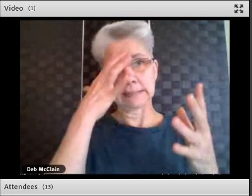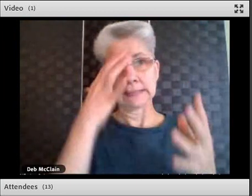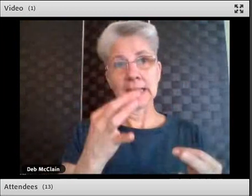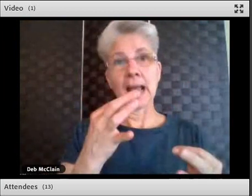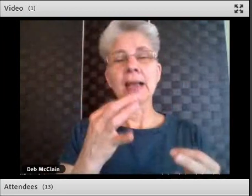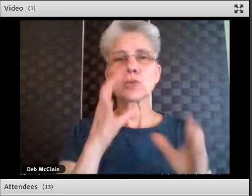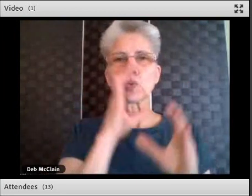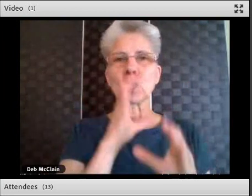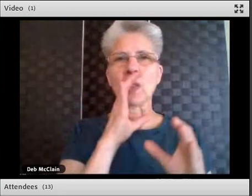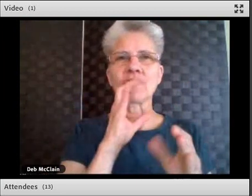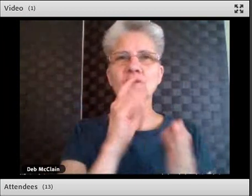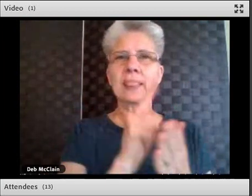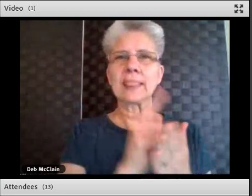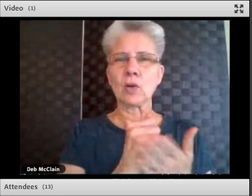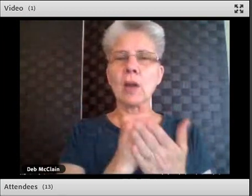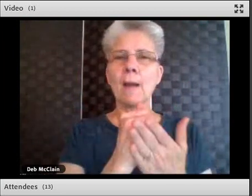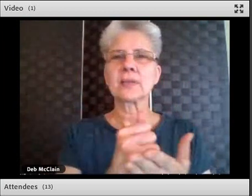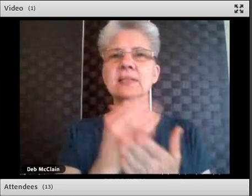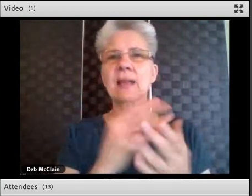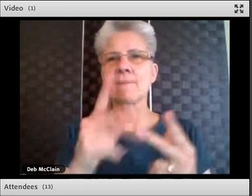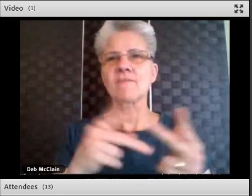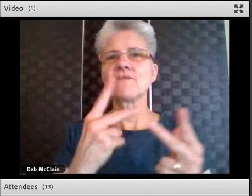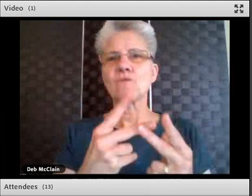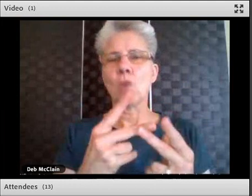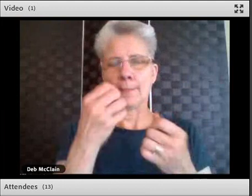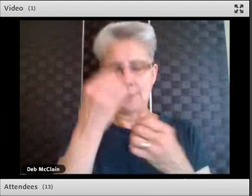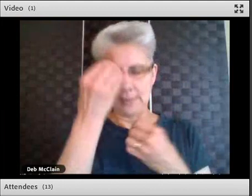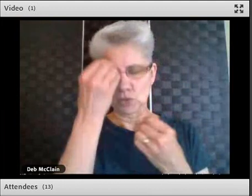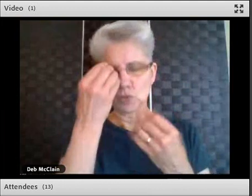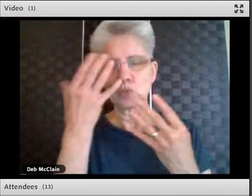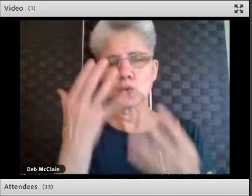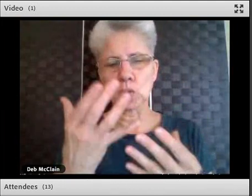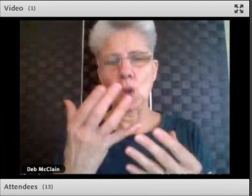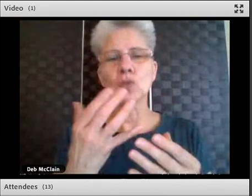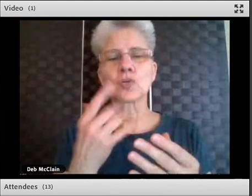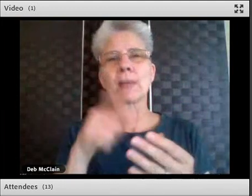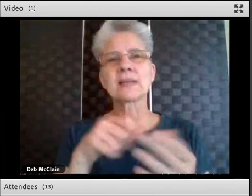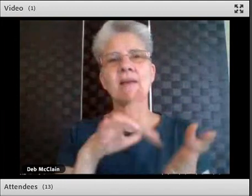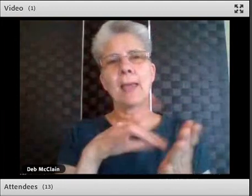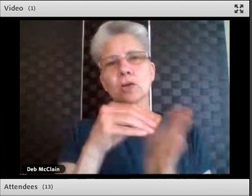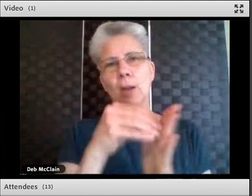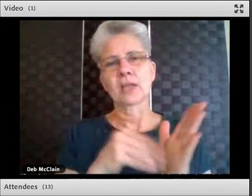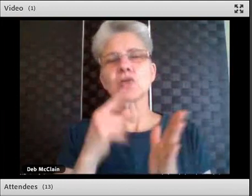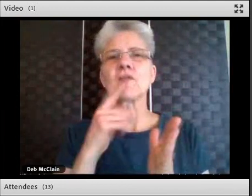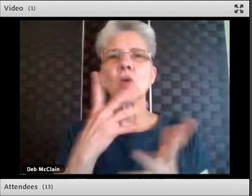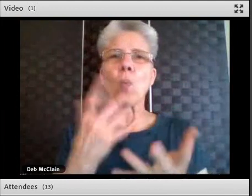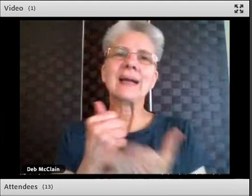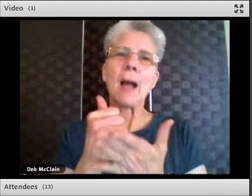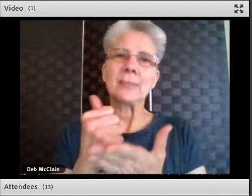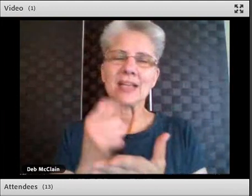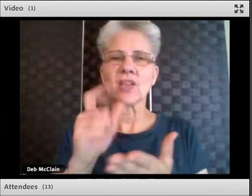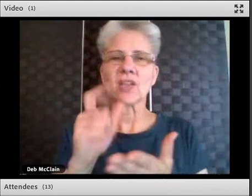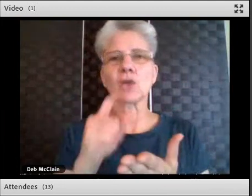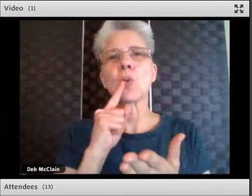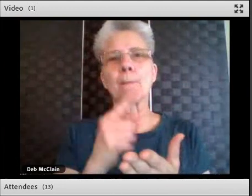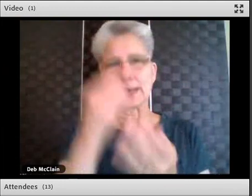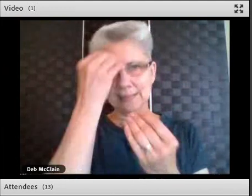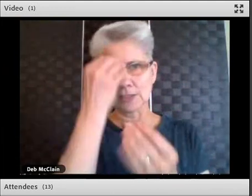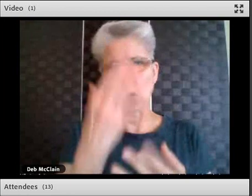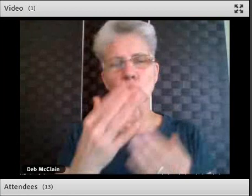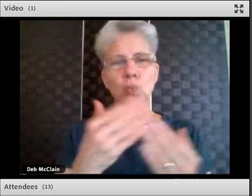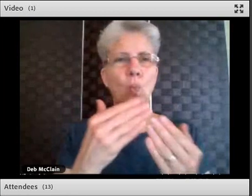legal accommodation, some form of disclosure is required in the form of medical documentation. So if you want an accommodation, you must disclose